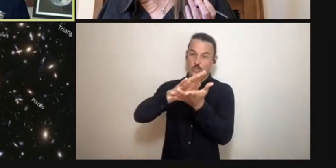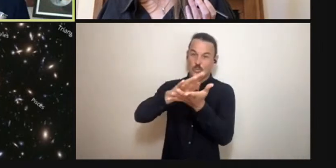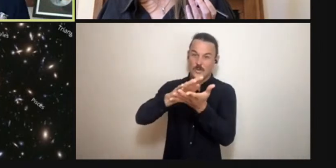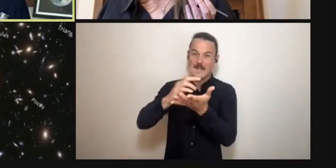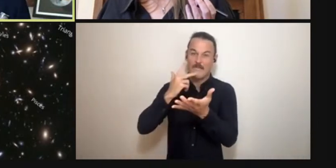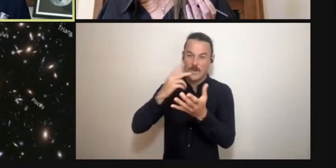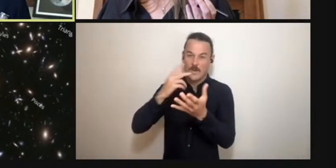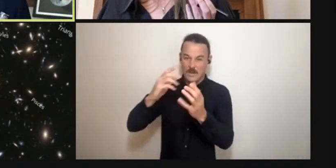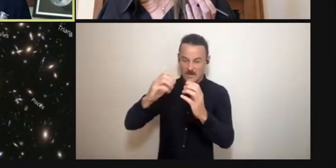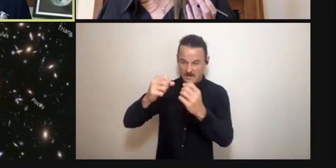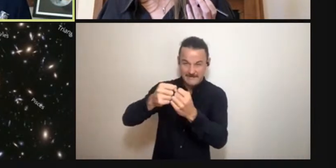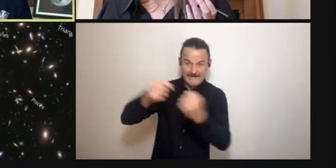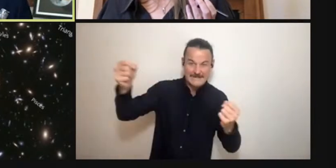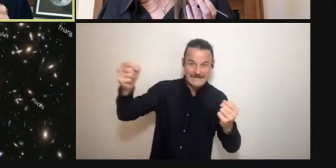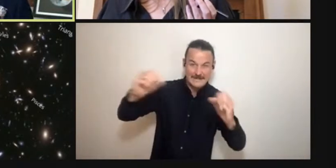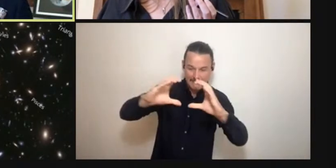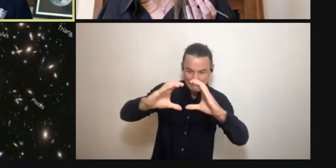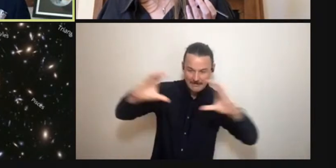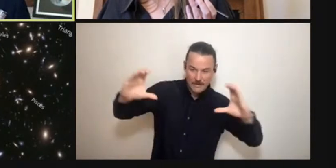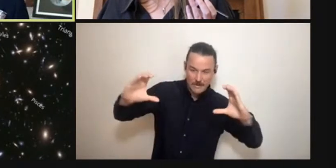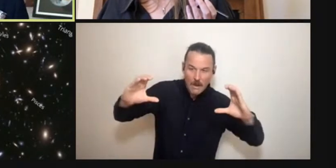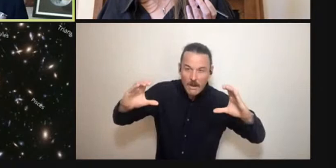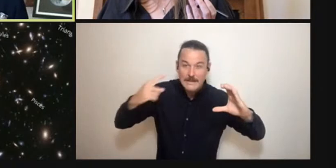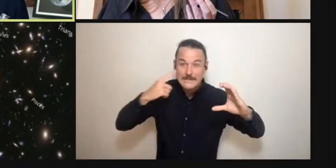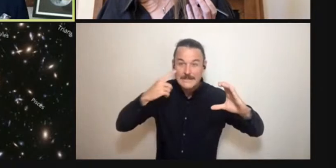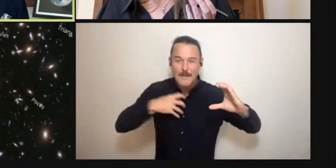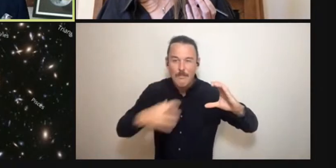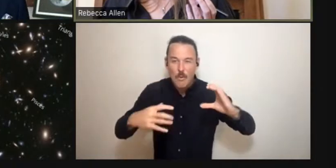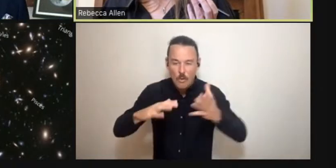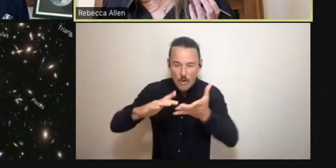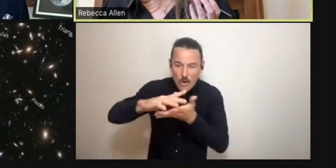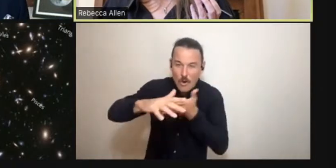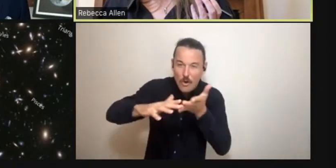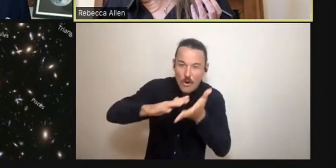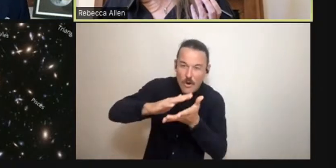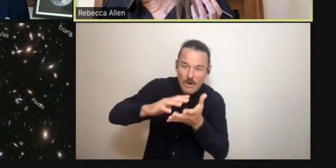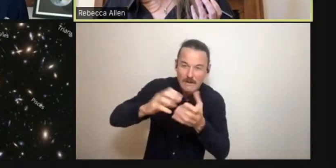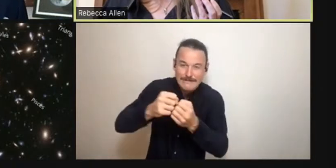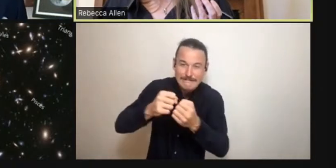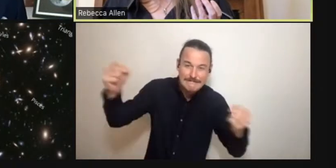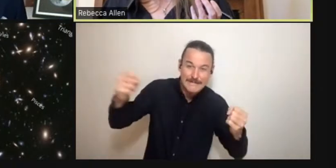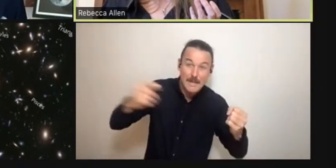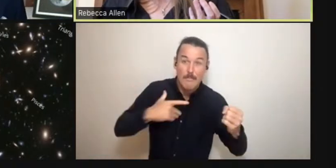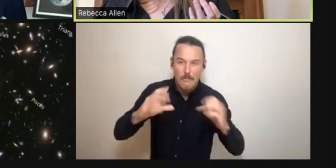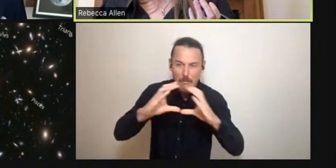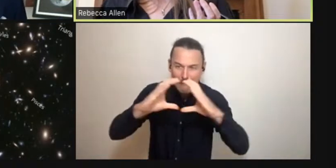in this particular instance, gravitational lensing. Now,